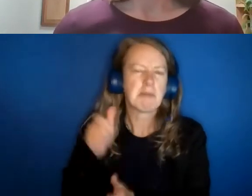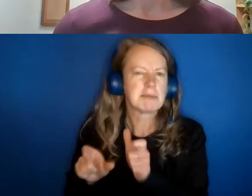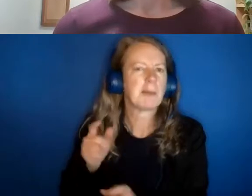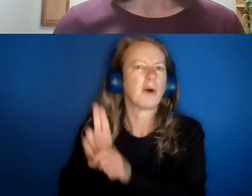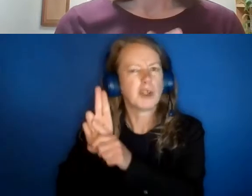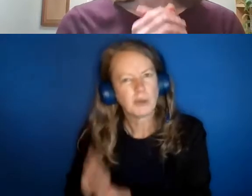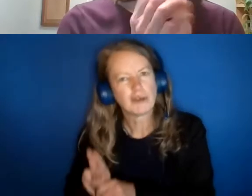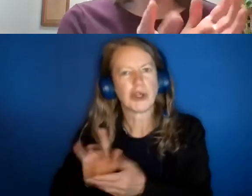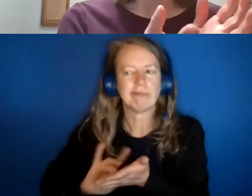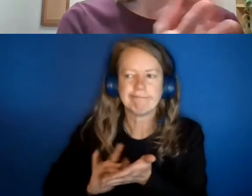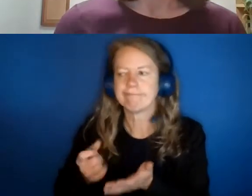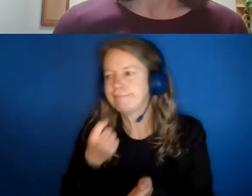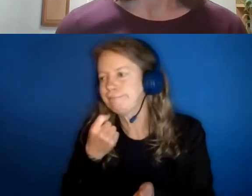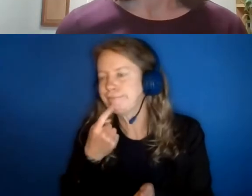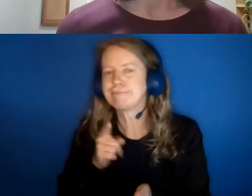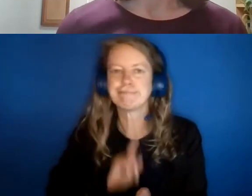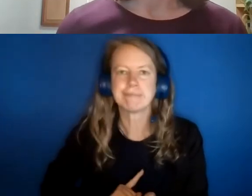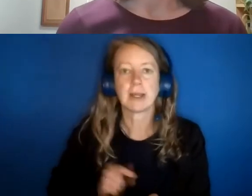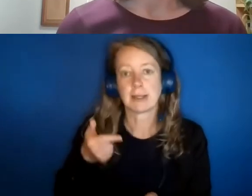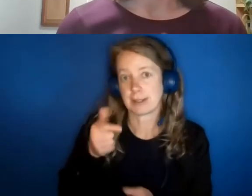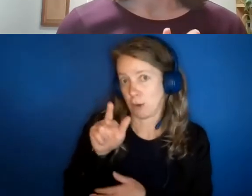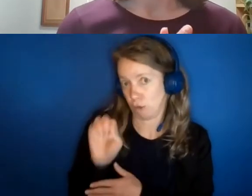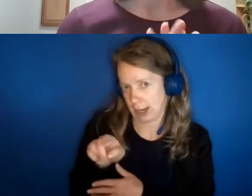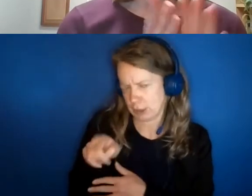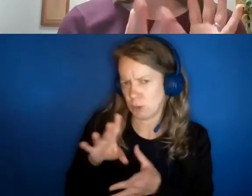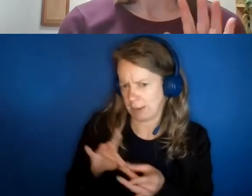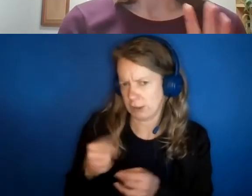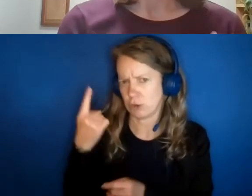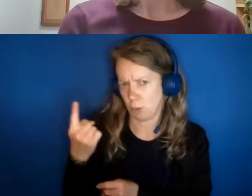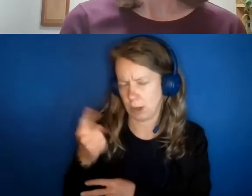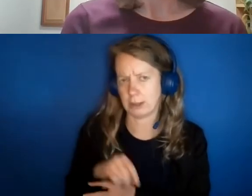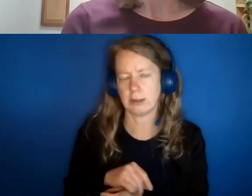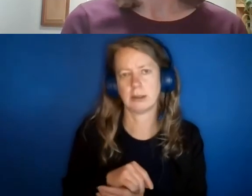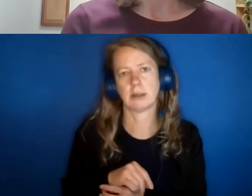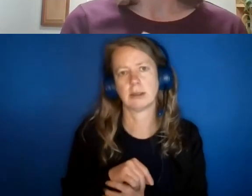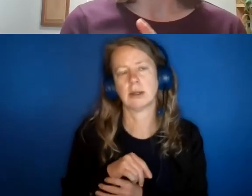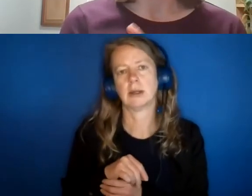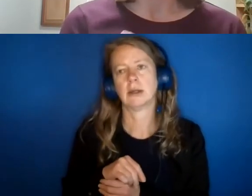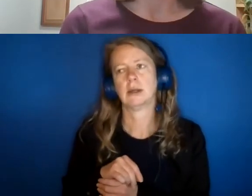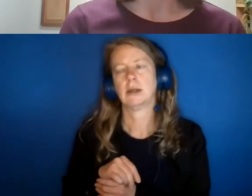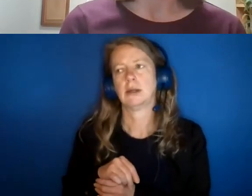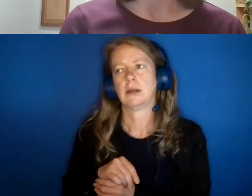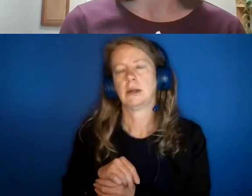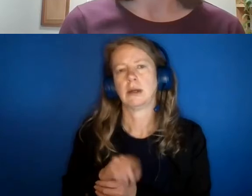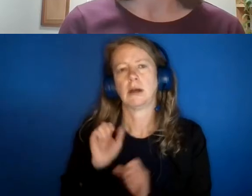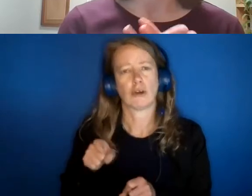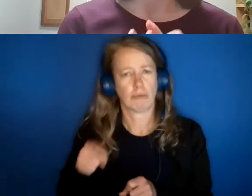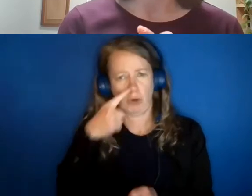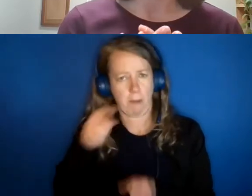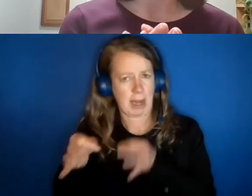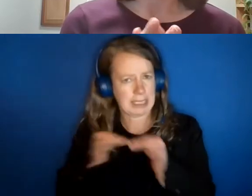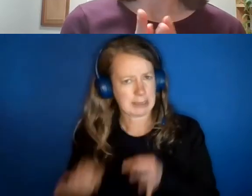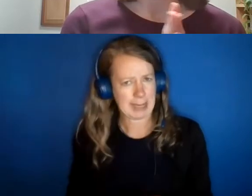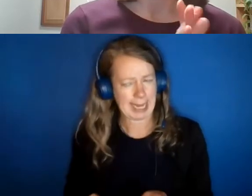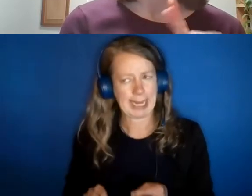medication. So Grace, since you kind of mentioned one of them, can you talk to us a little more about these